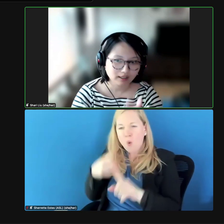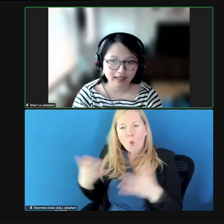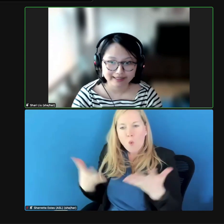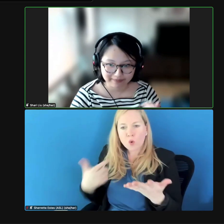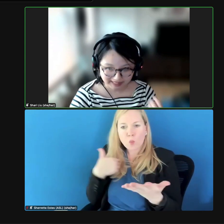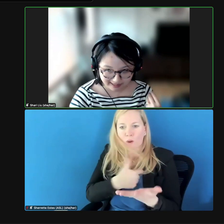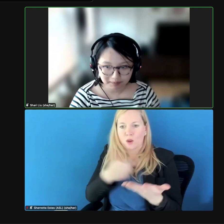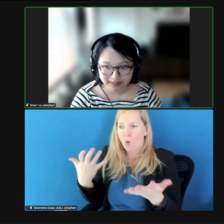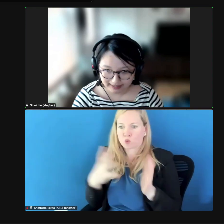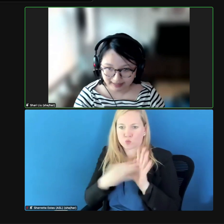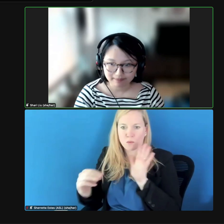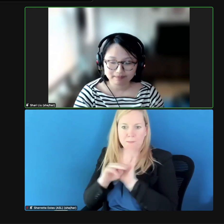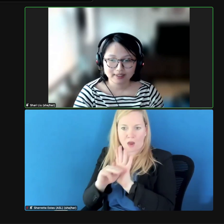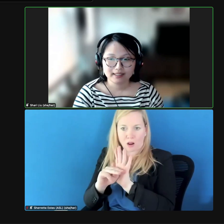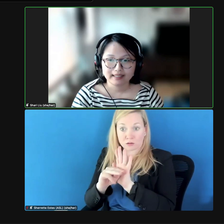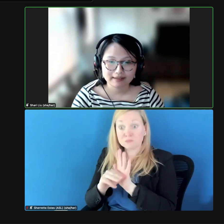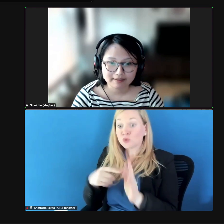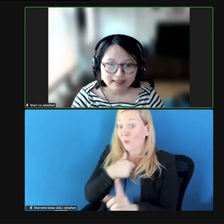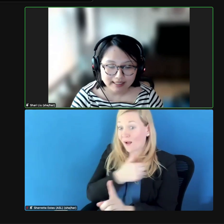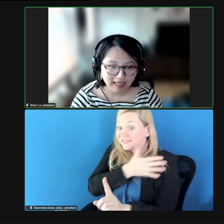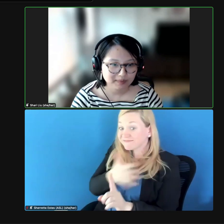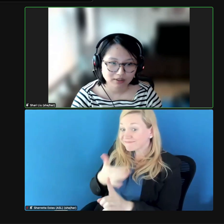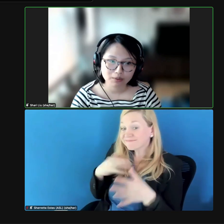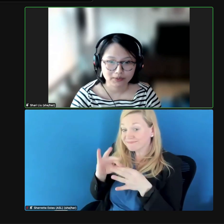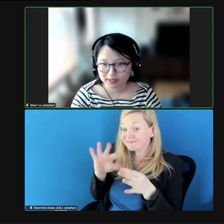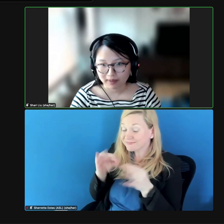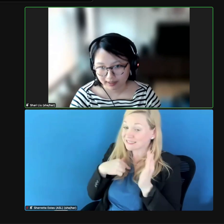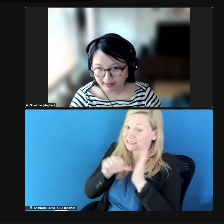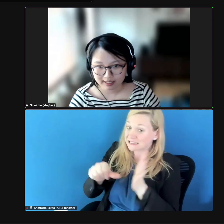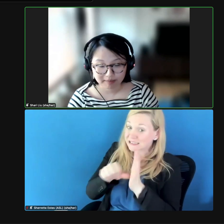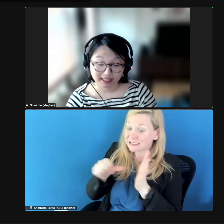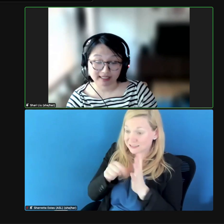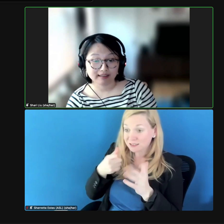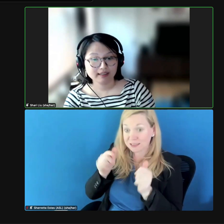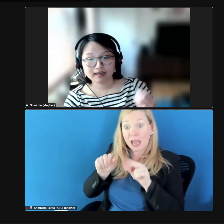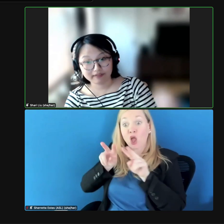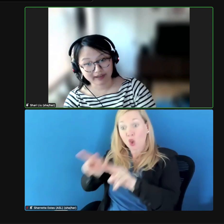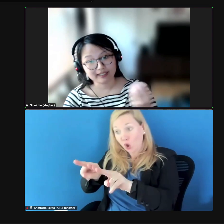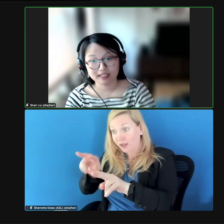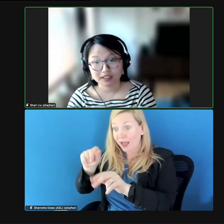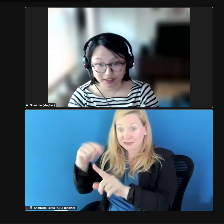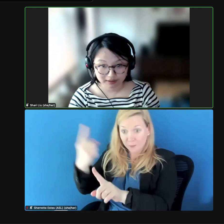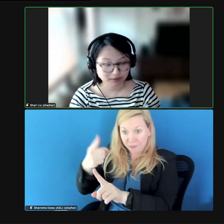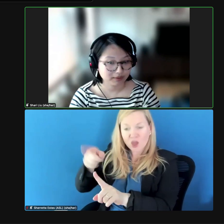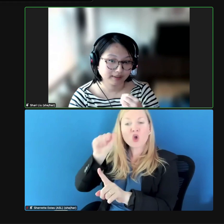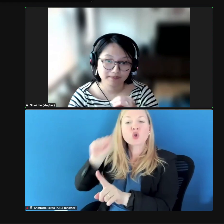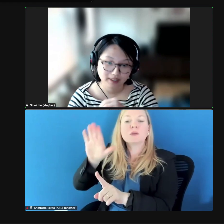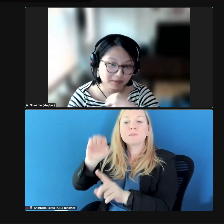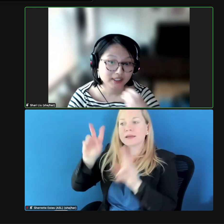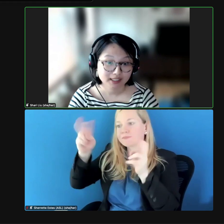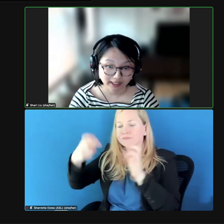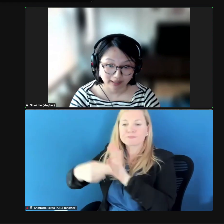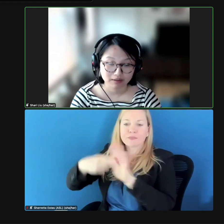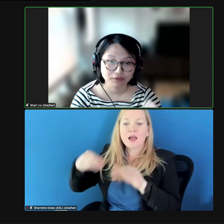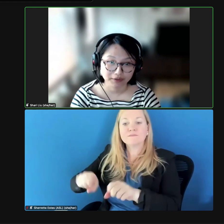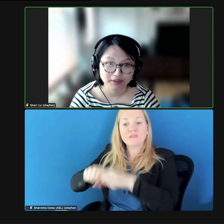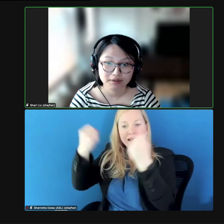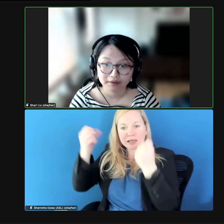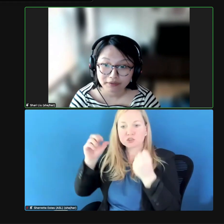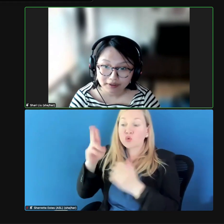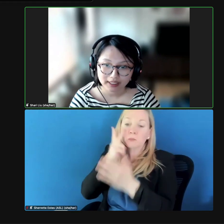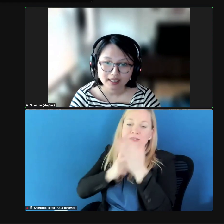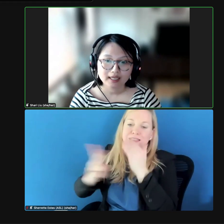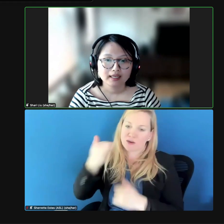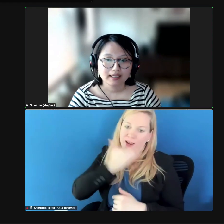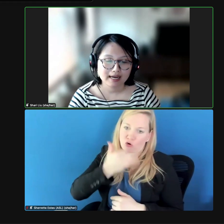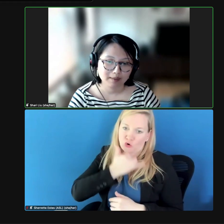So all along I've been stipulating that looking time can correspond to something like a violation or a prediction error over an